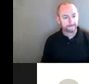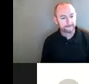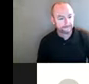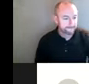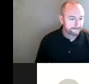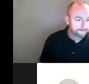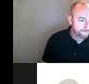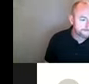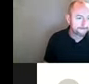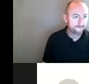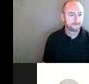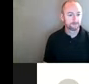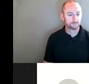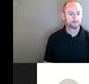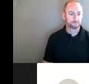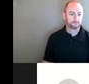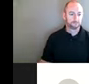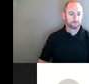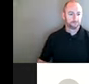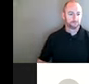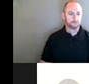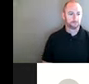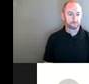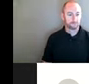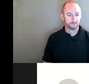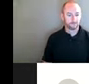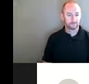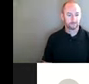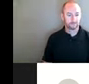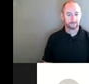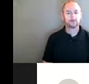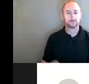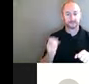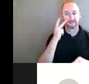these are the posters and they correlate with the room.